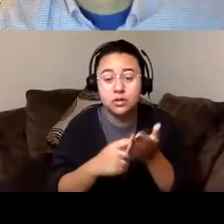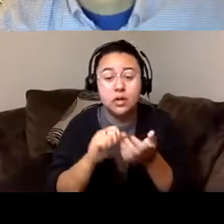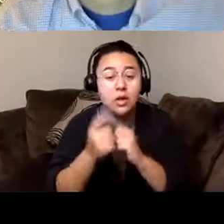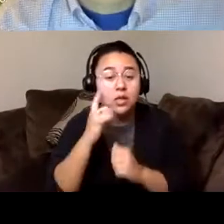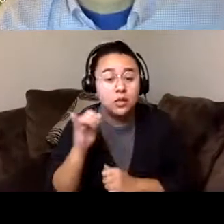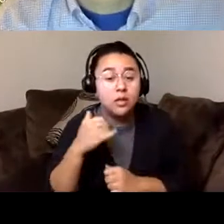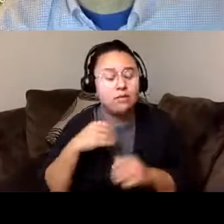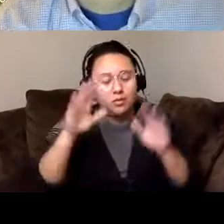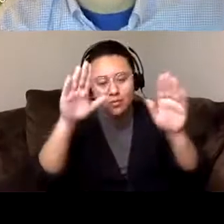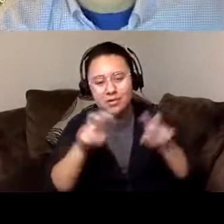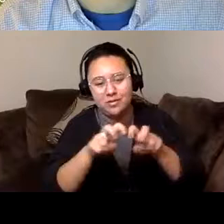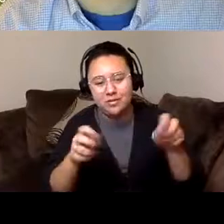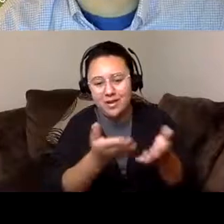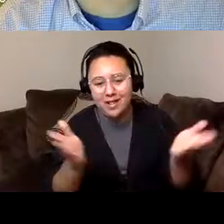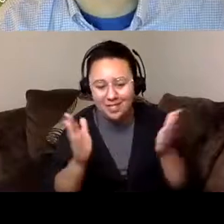panel.